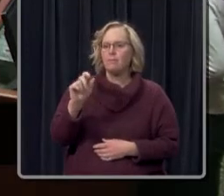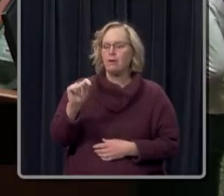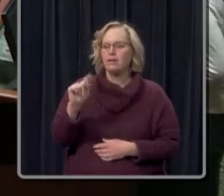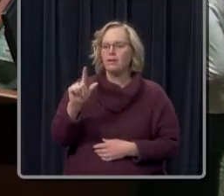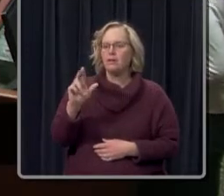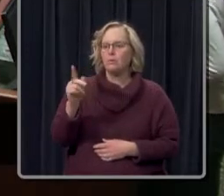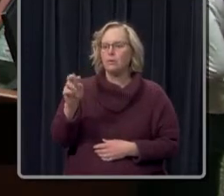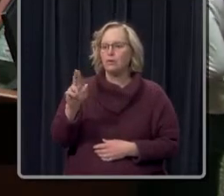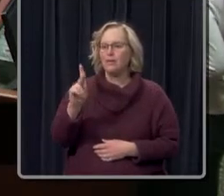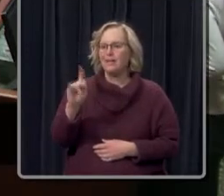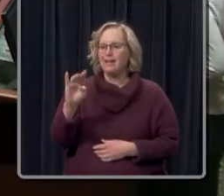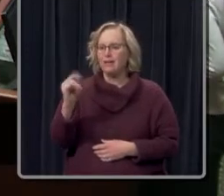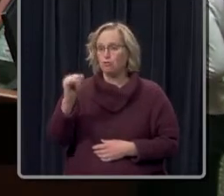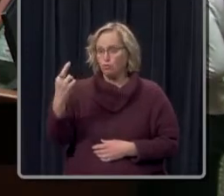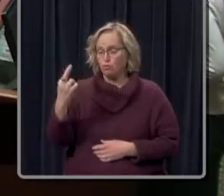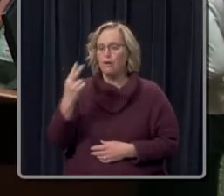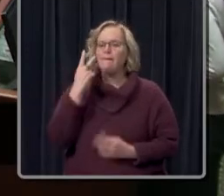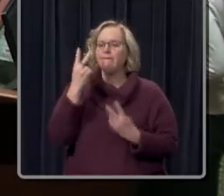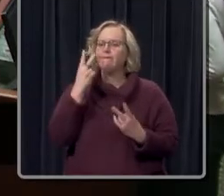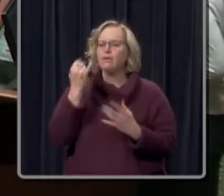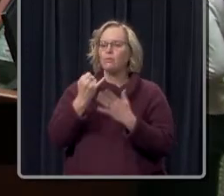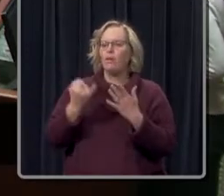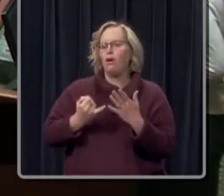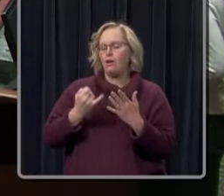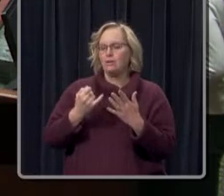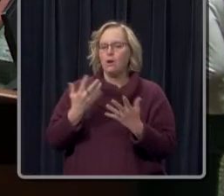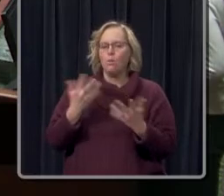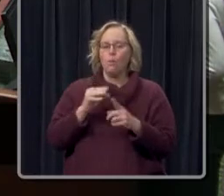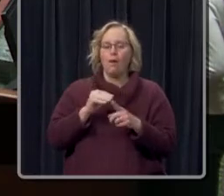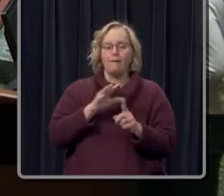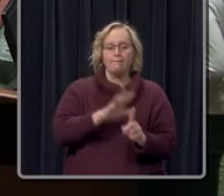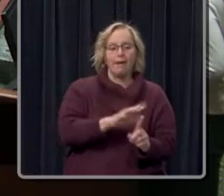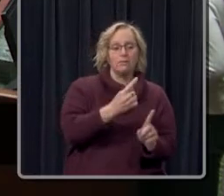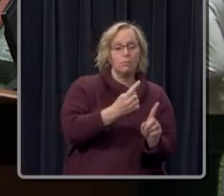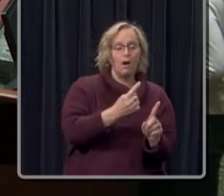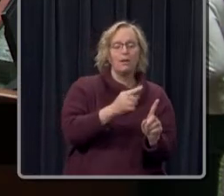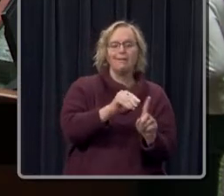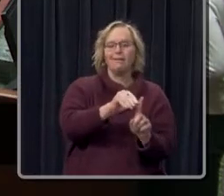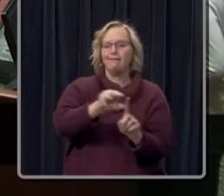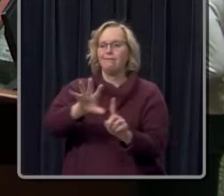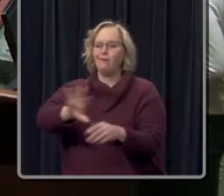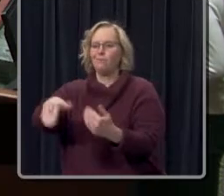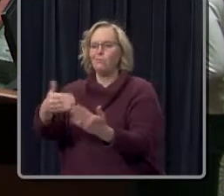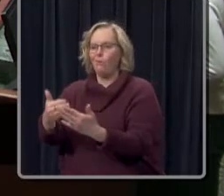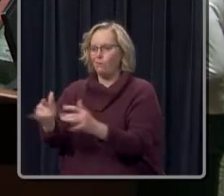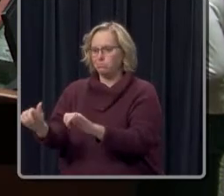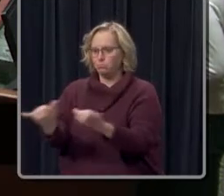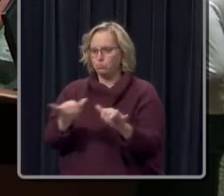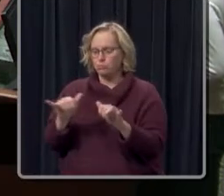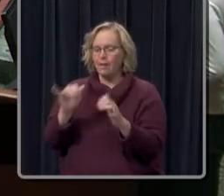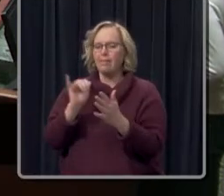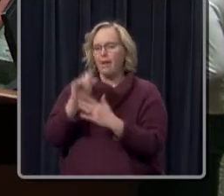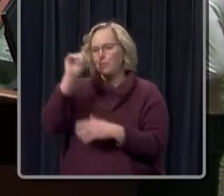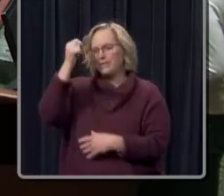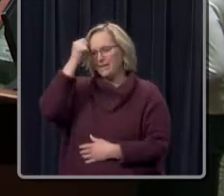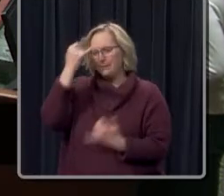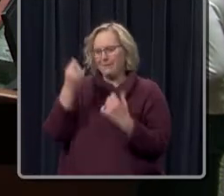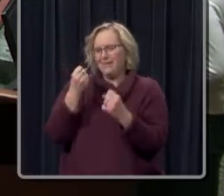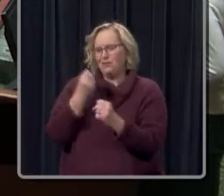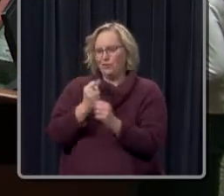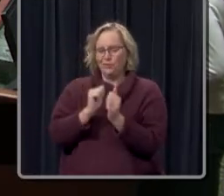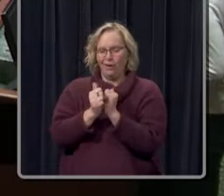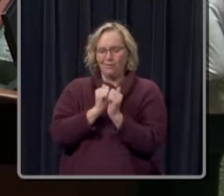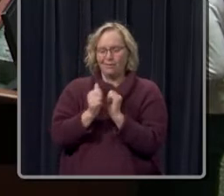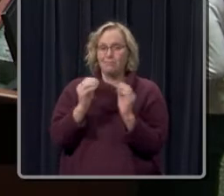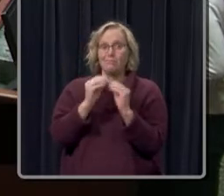Arts Contest. What affects one directly affects all indirectly. That was the theme of this year's contest that more